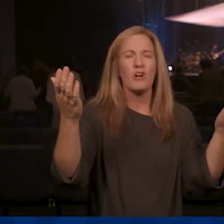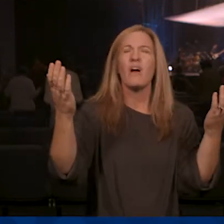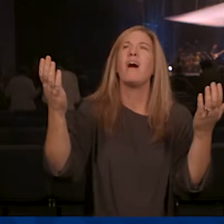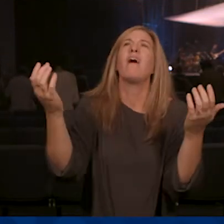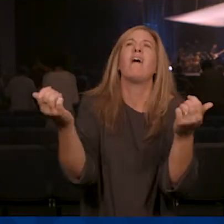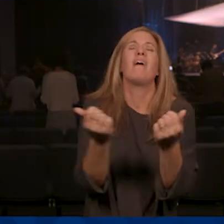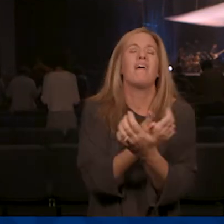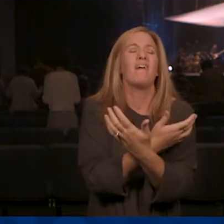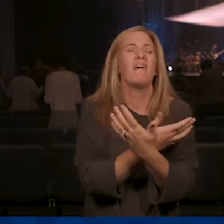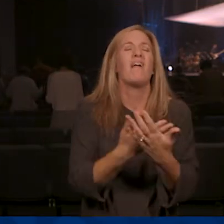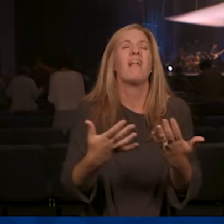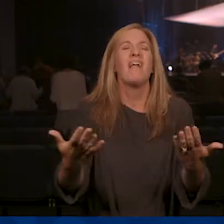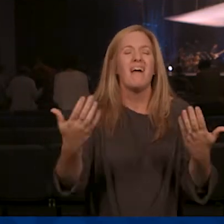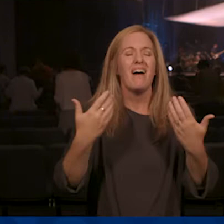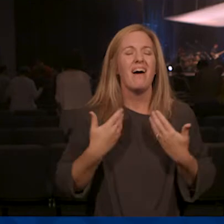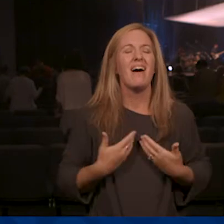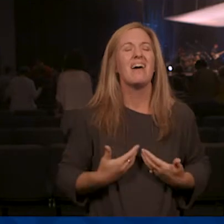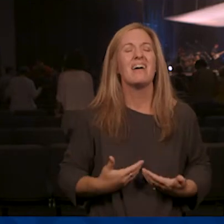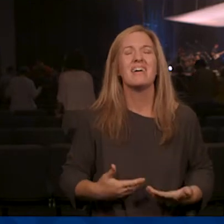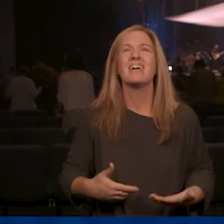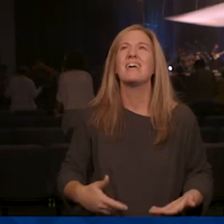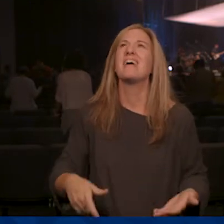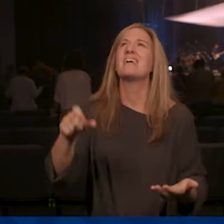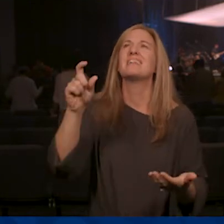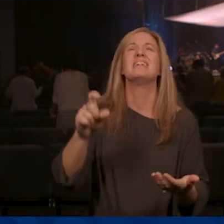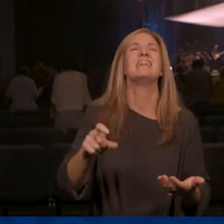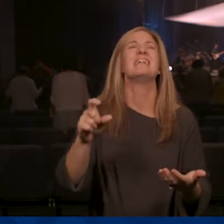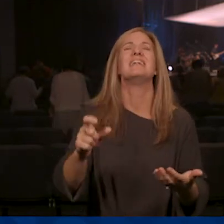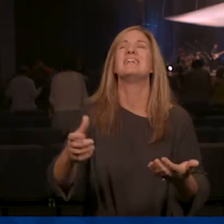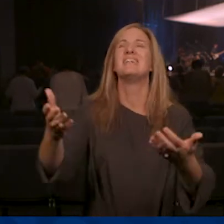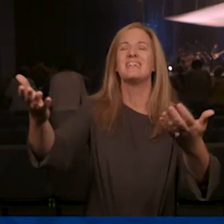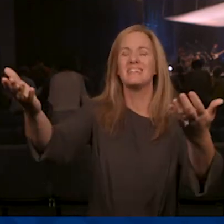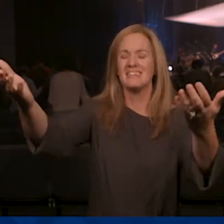need. You're all I